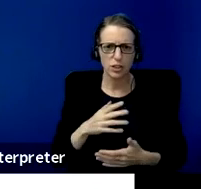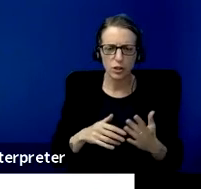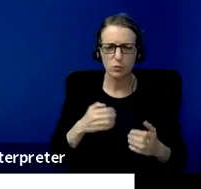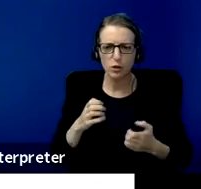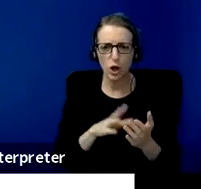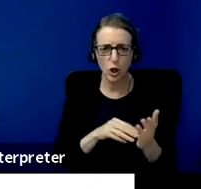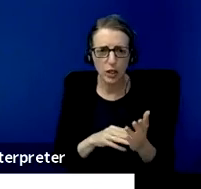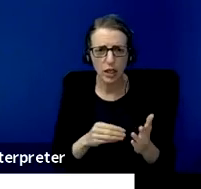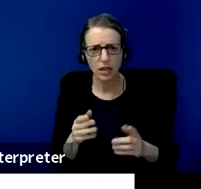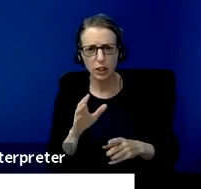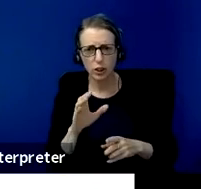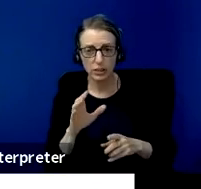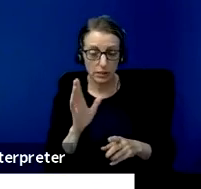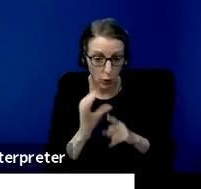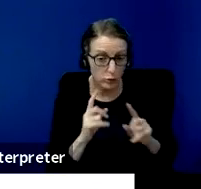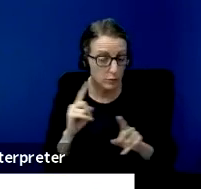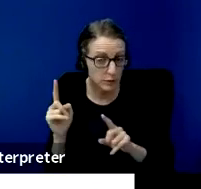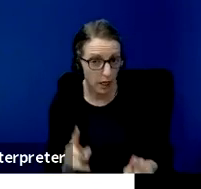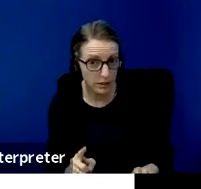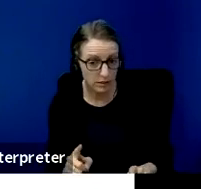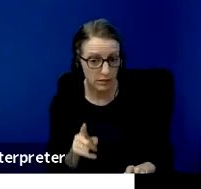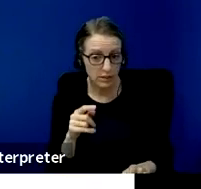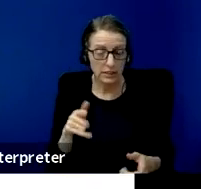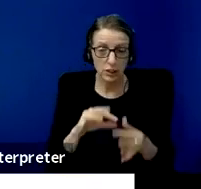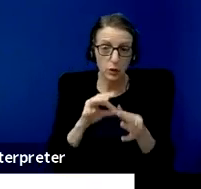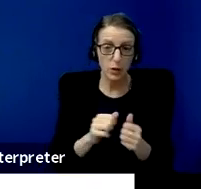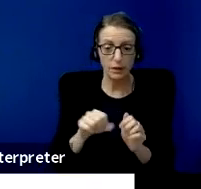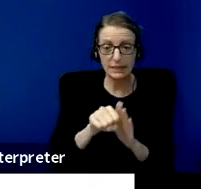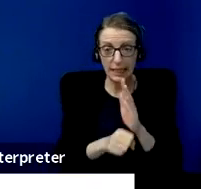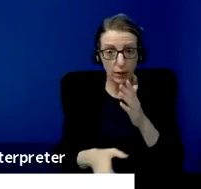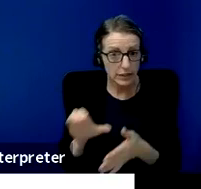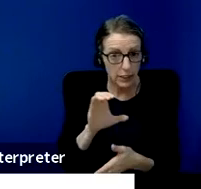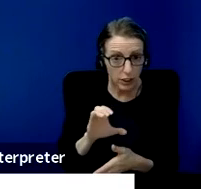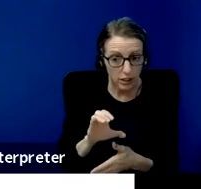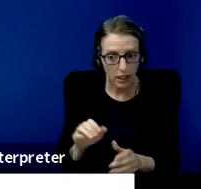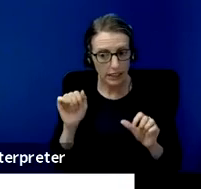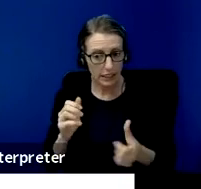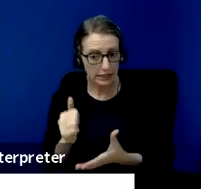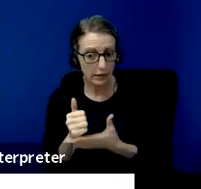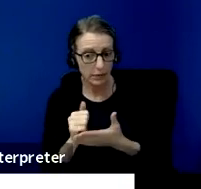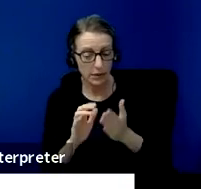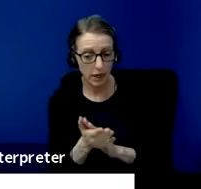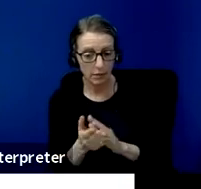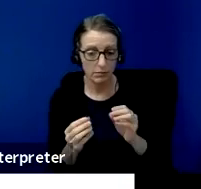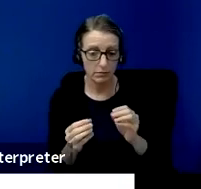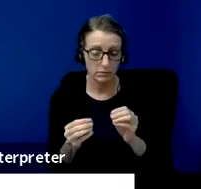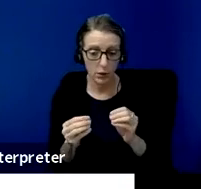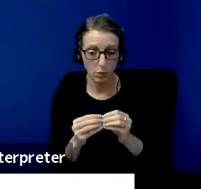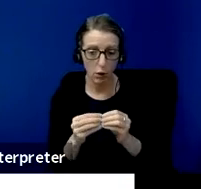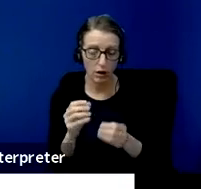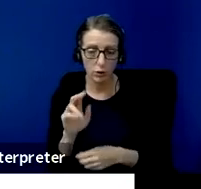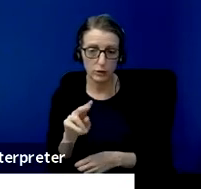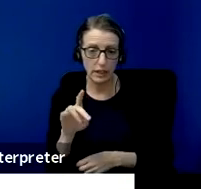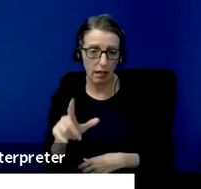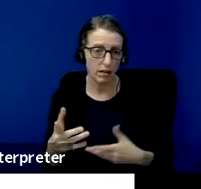culturally responsive? Does this have anything to do with my state criterion? Can this help me be more UDL? Have those things when